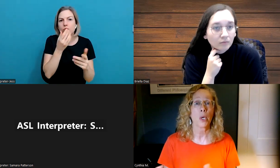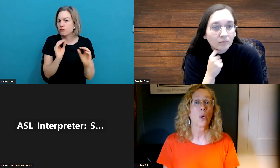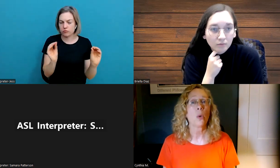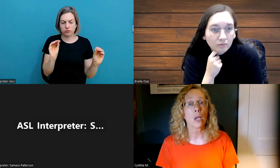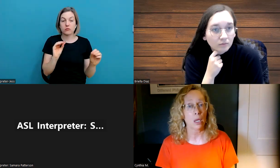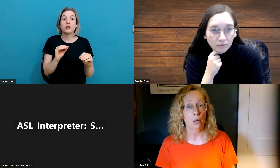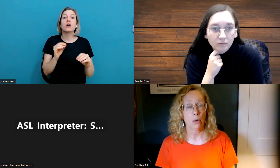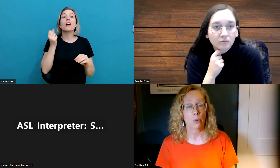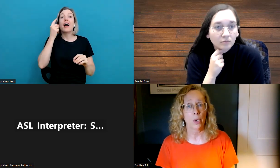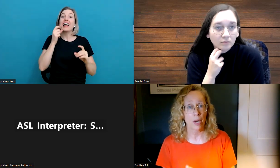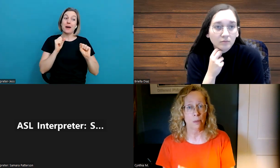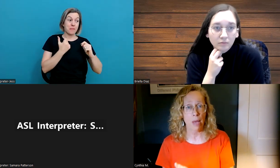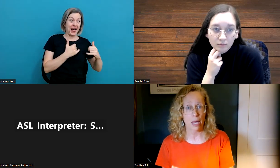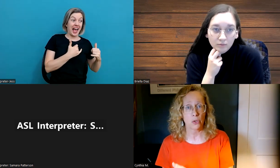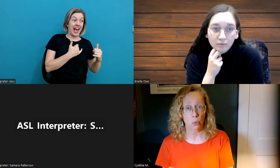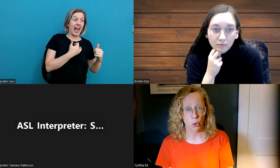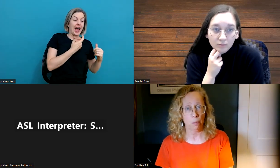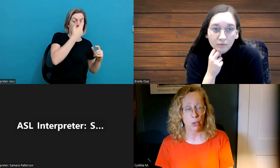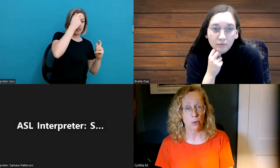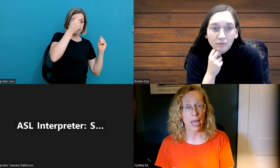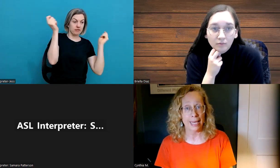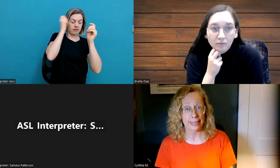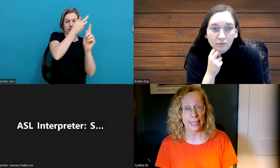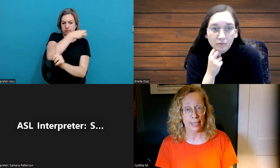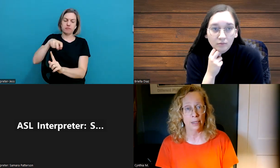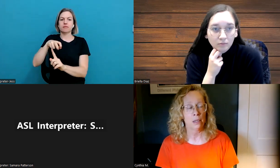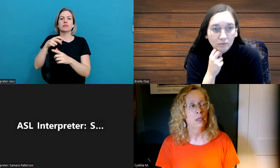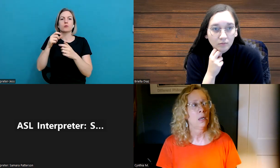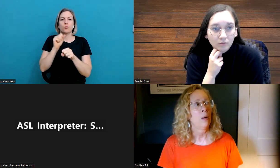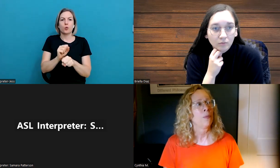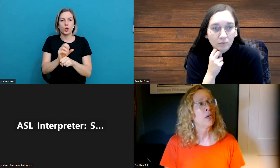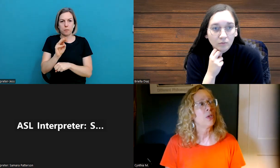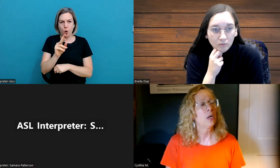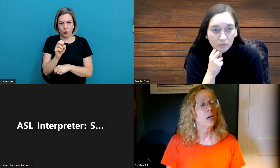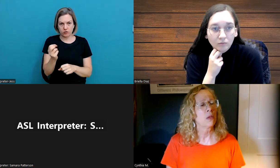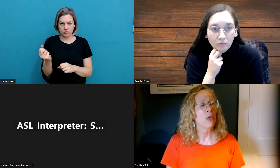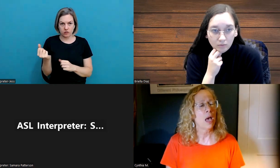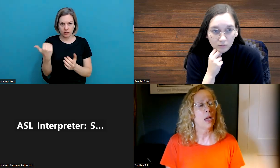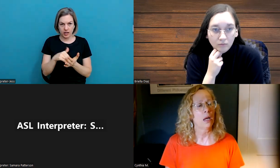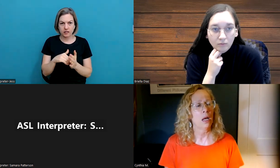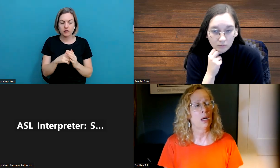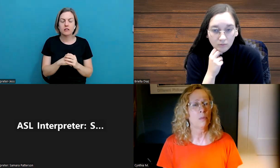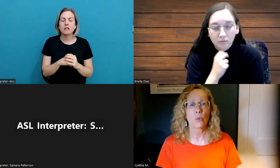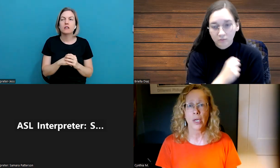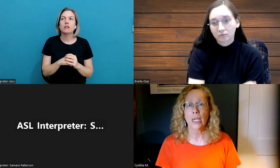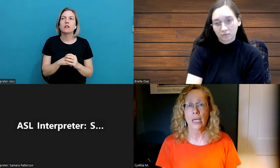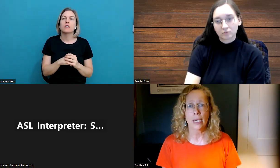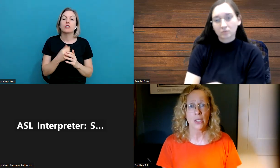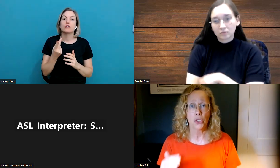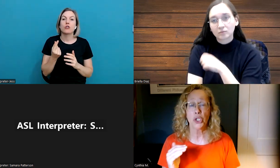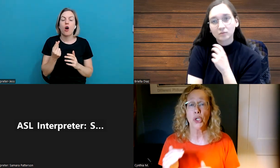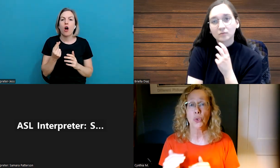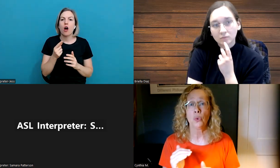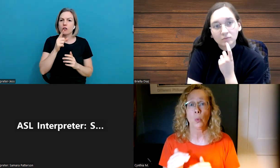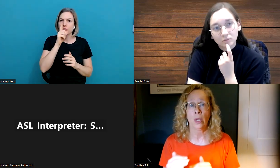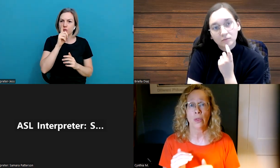and very quickly regress back to work mode as needed. A dog that really is